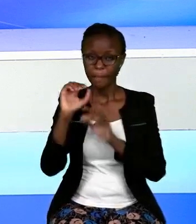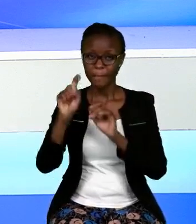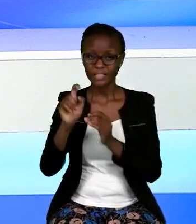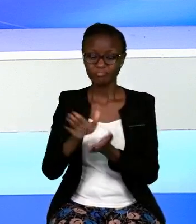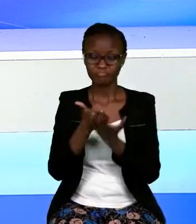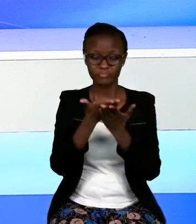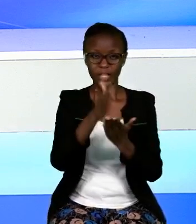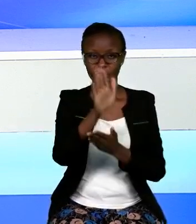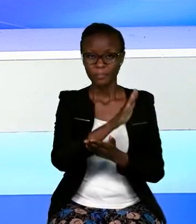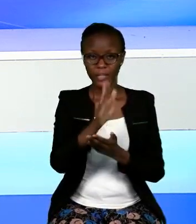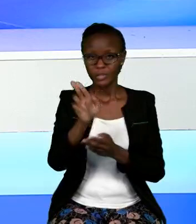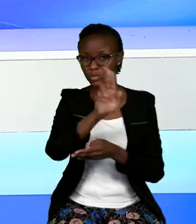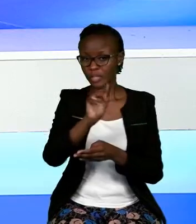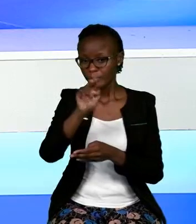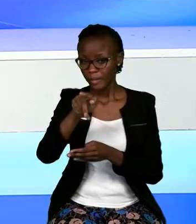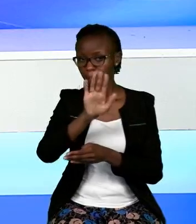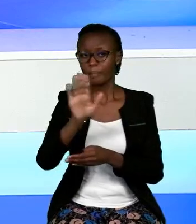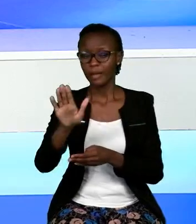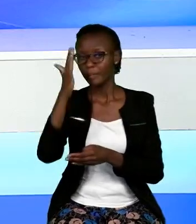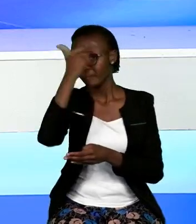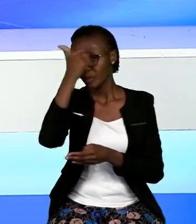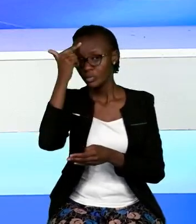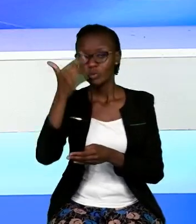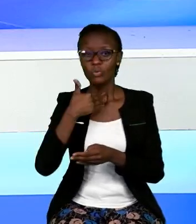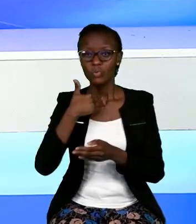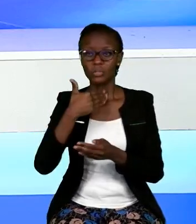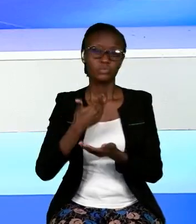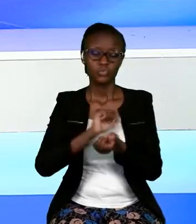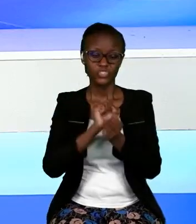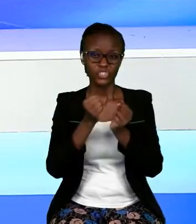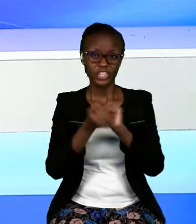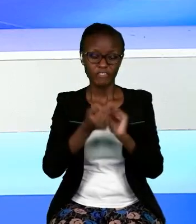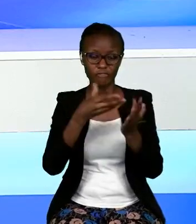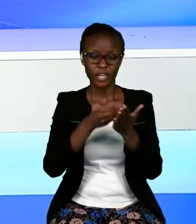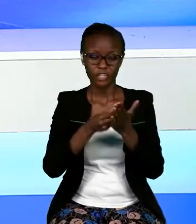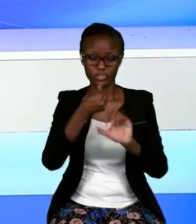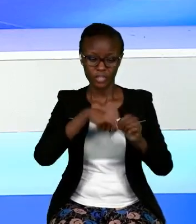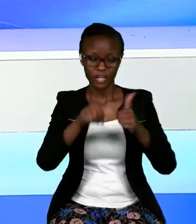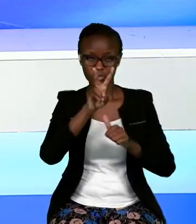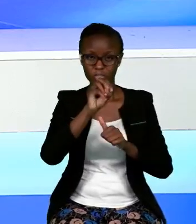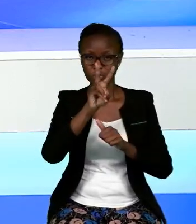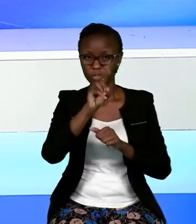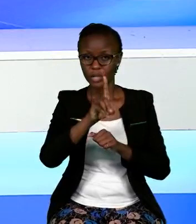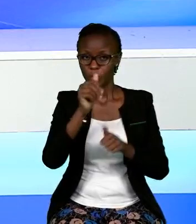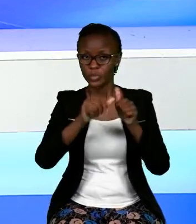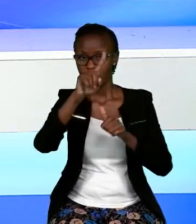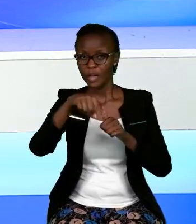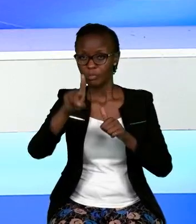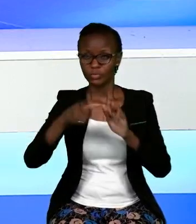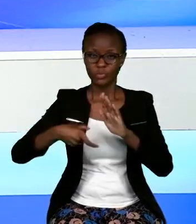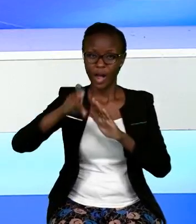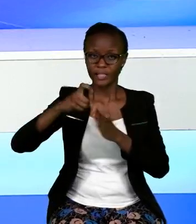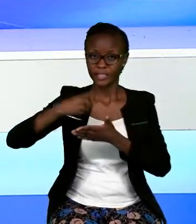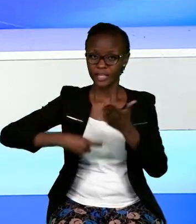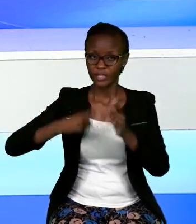Parliament through its legislators seeking to review the Finance Act 2021 that gave rise to an increase in tax